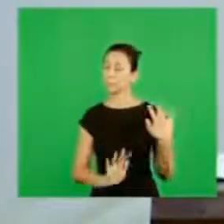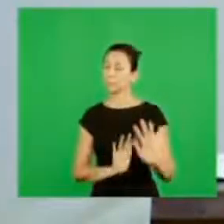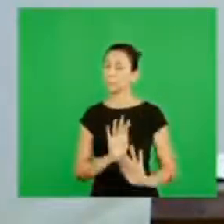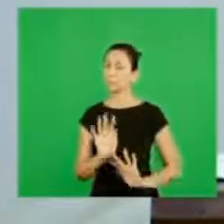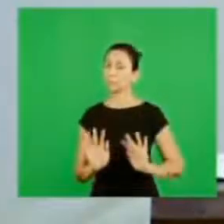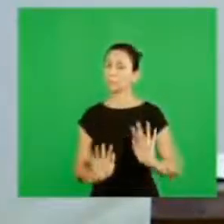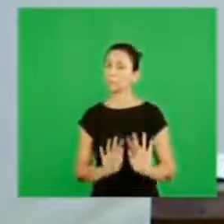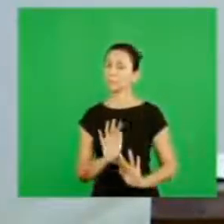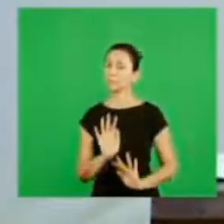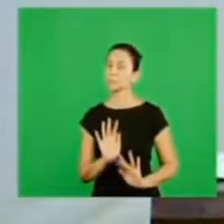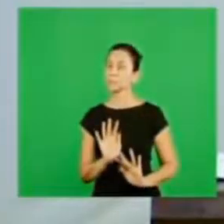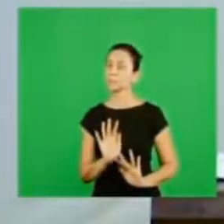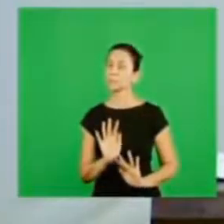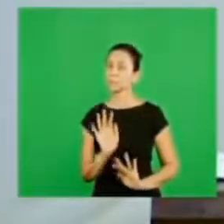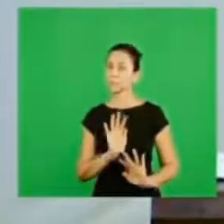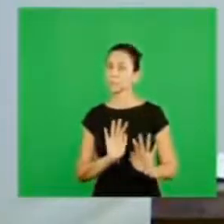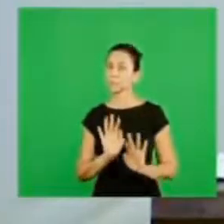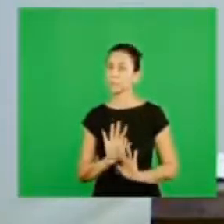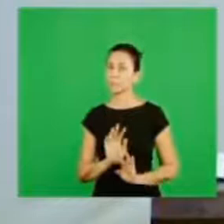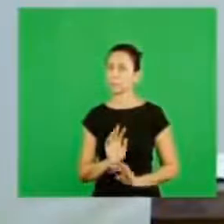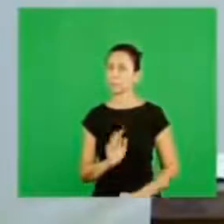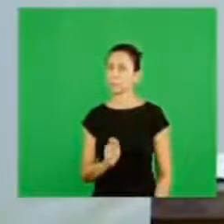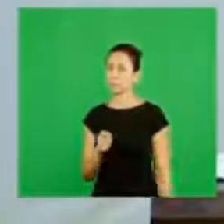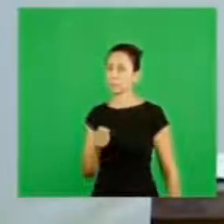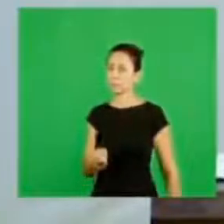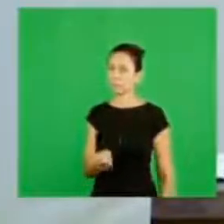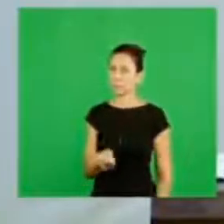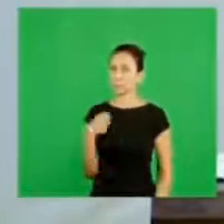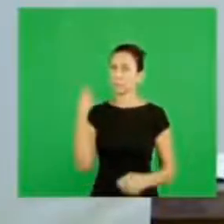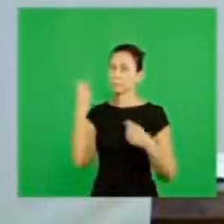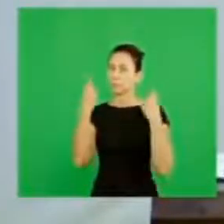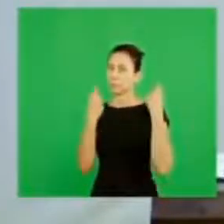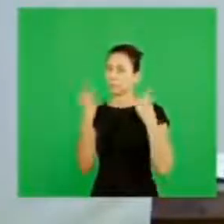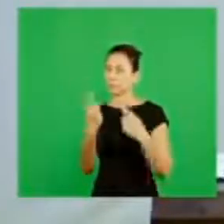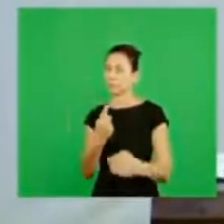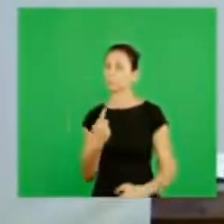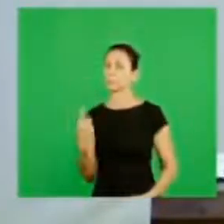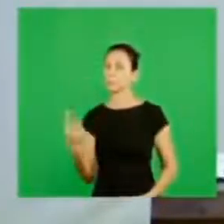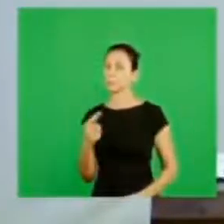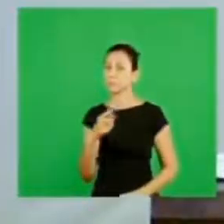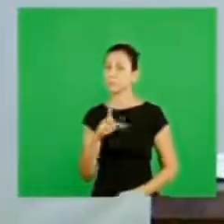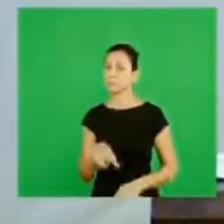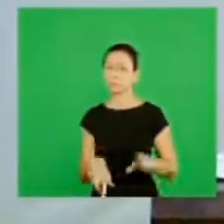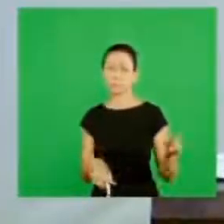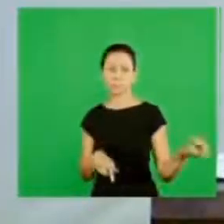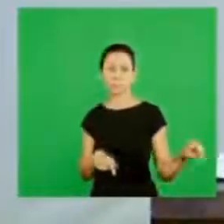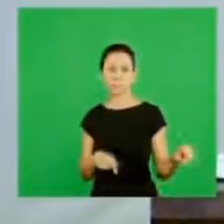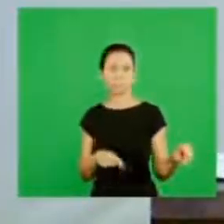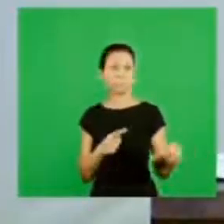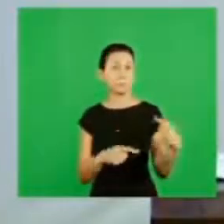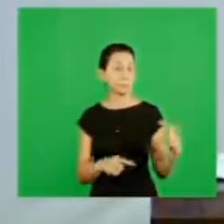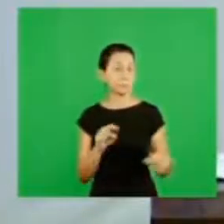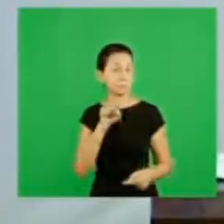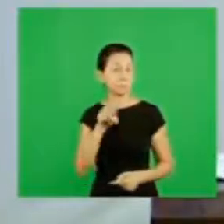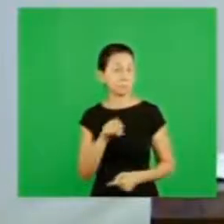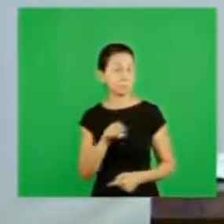Politics commands our living here, but we have to understand this. We have to care for this, because the ones who care for us.